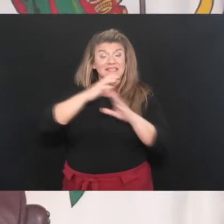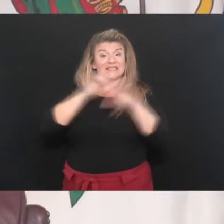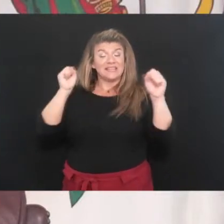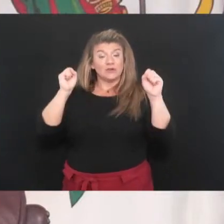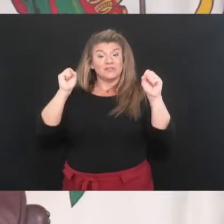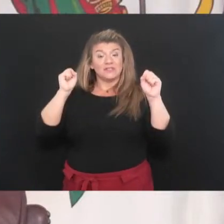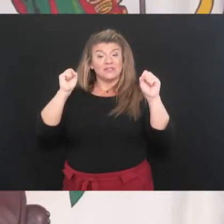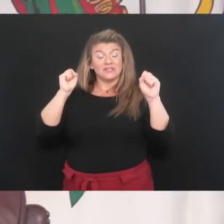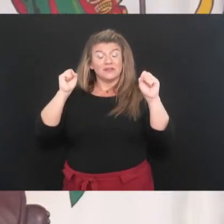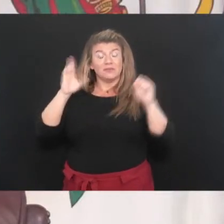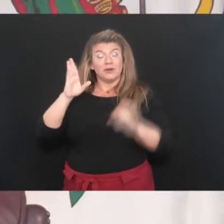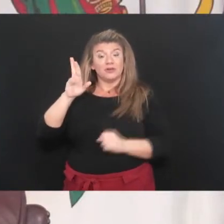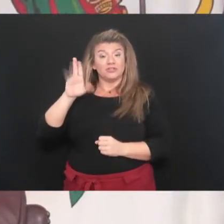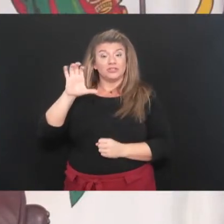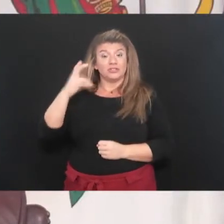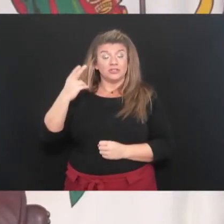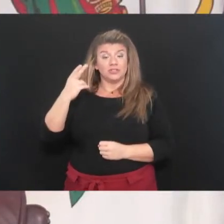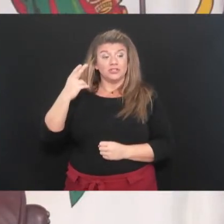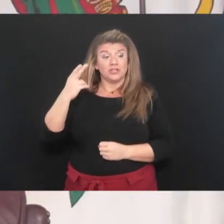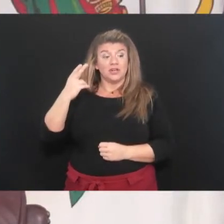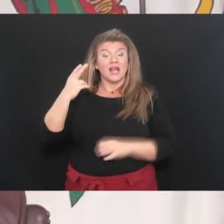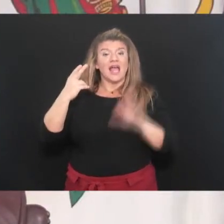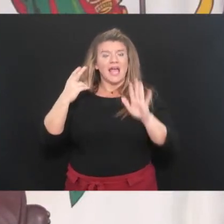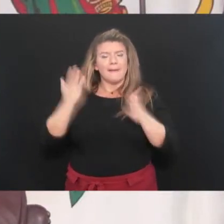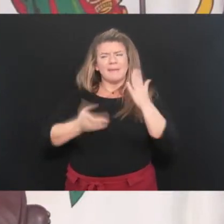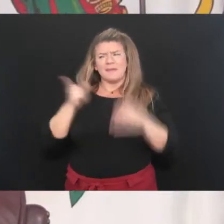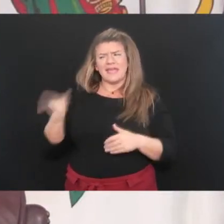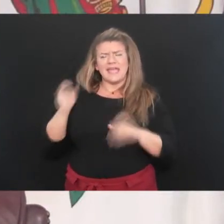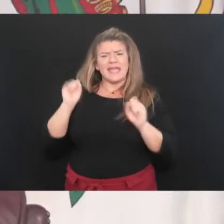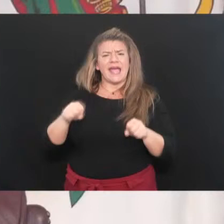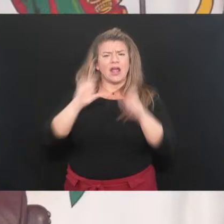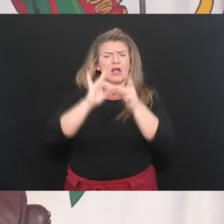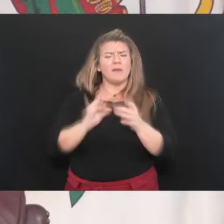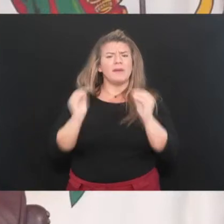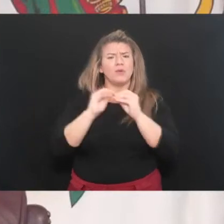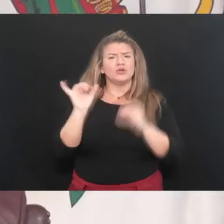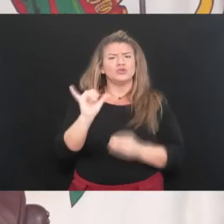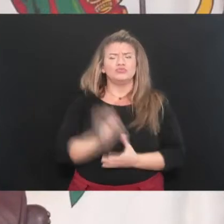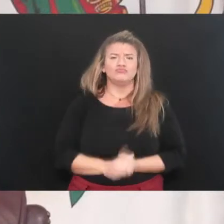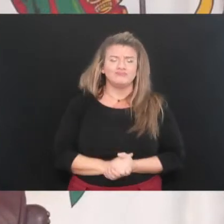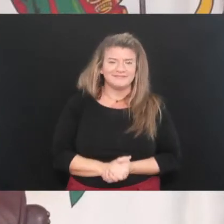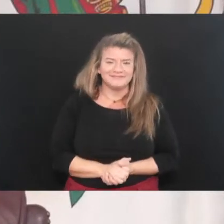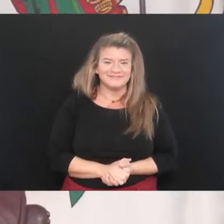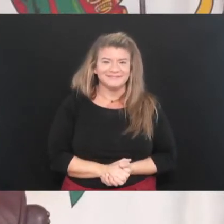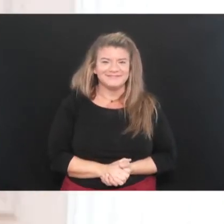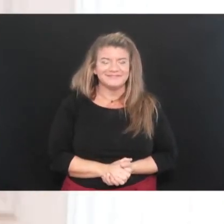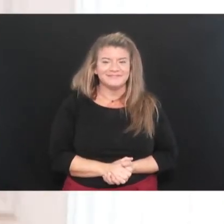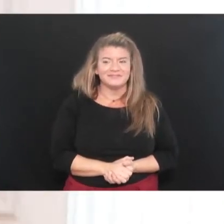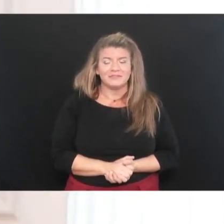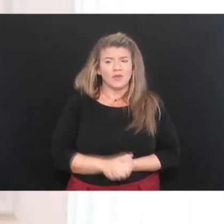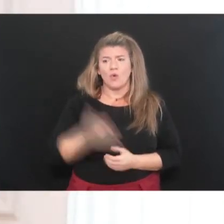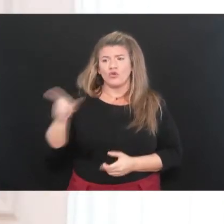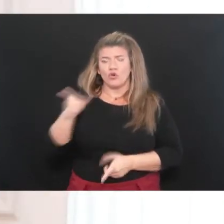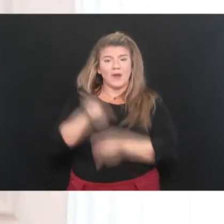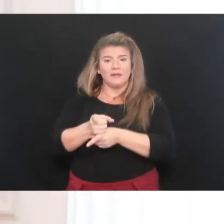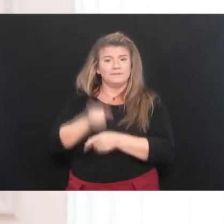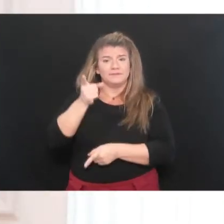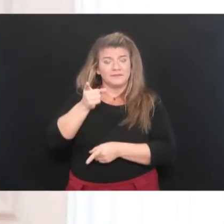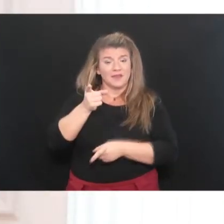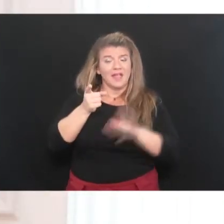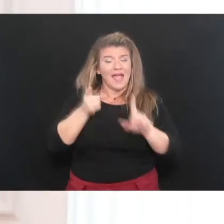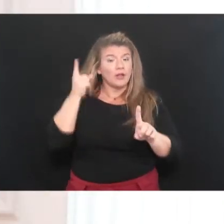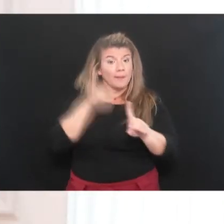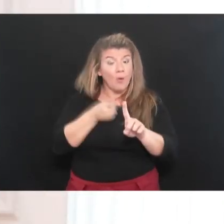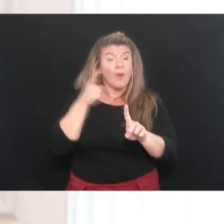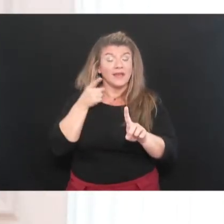Secretary or Superintendent Birch rather, and maybe he can add a little bit to this. No, Governor, I think you're absolutely right. And to the